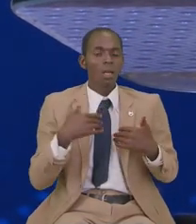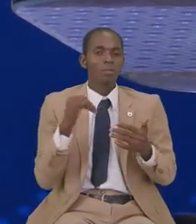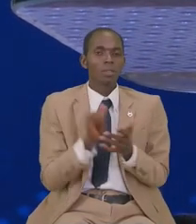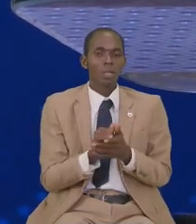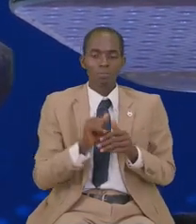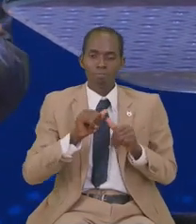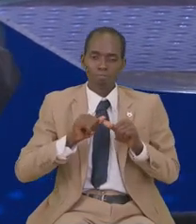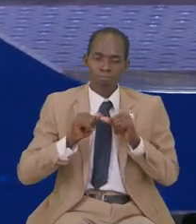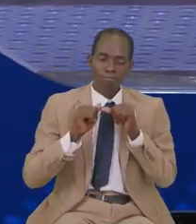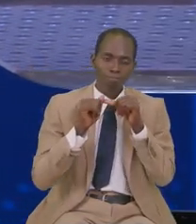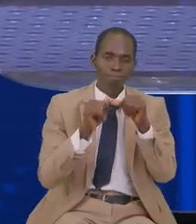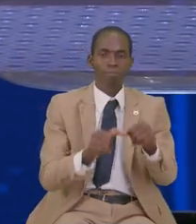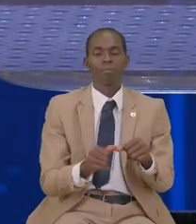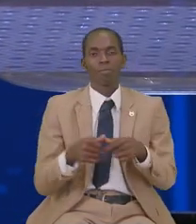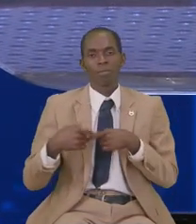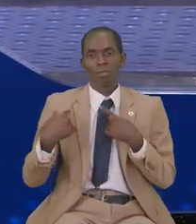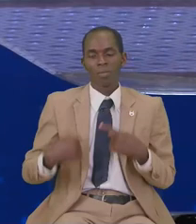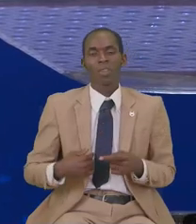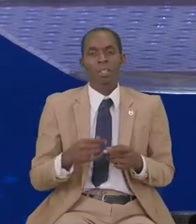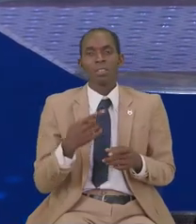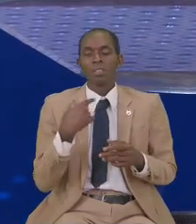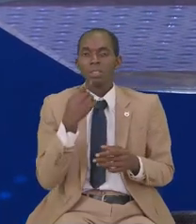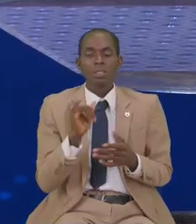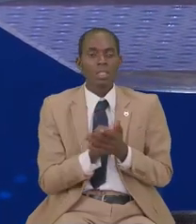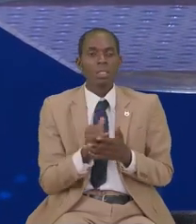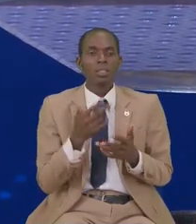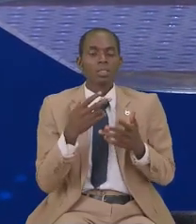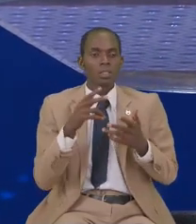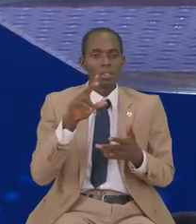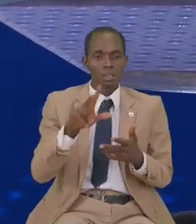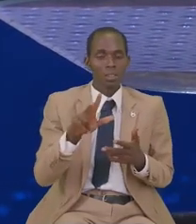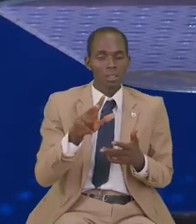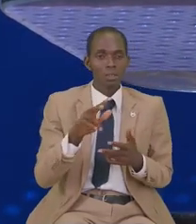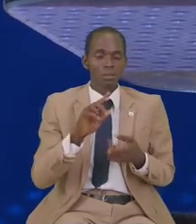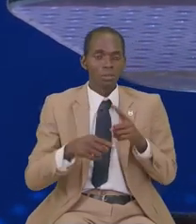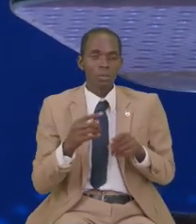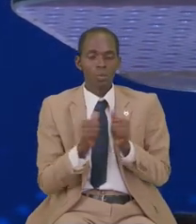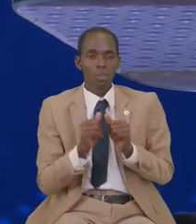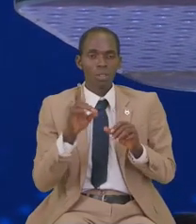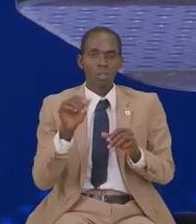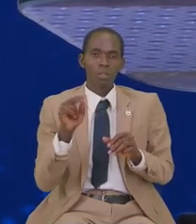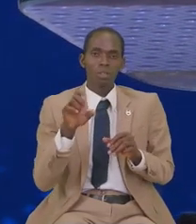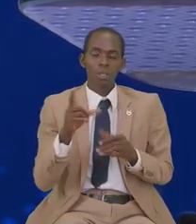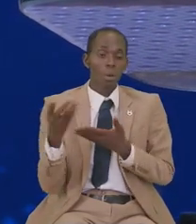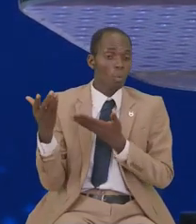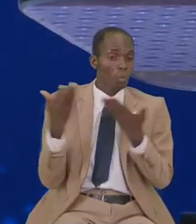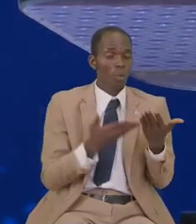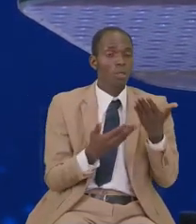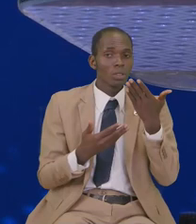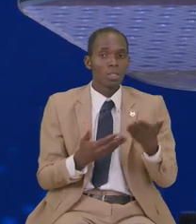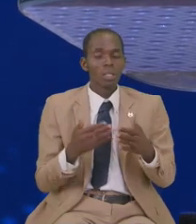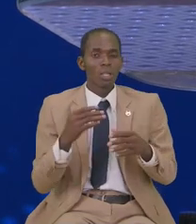And we're told that Daniel, Shadrach, Meshach, and Abednego, they came to Babylon. They were brought to Babylon around the